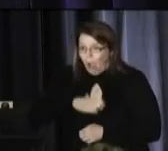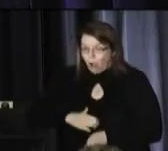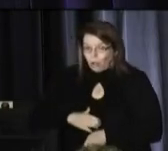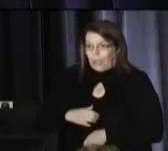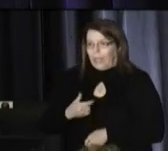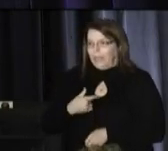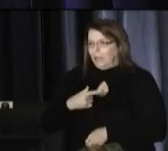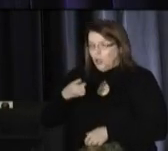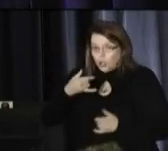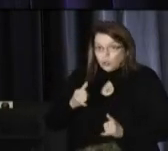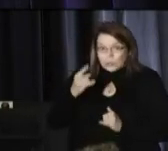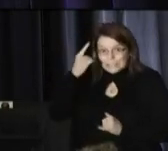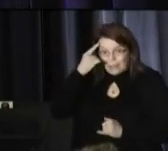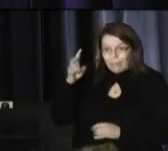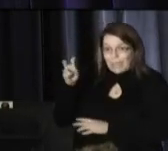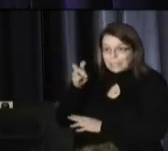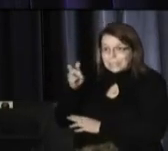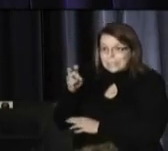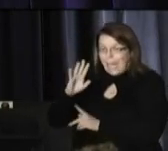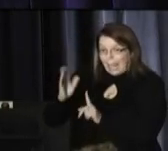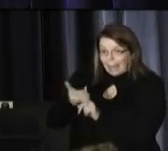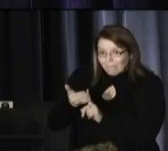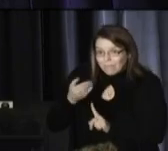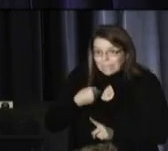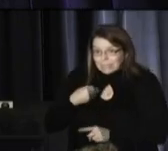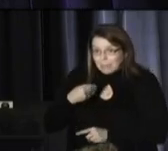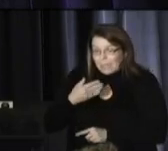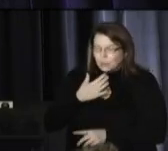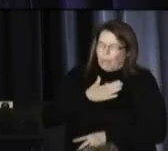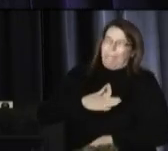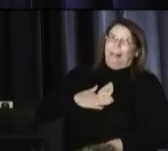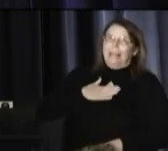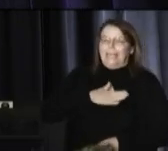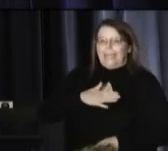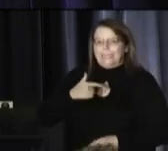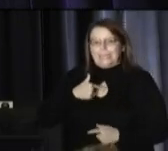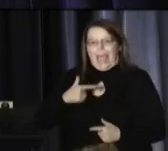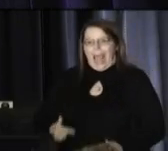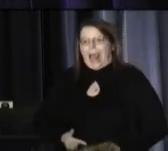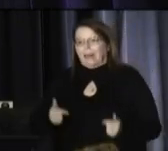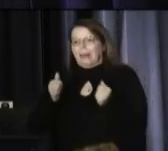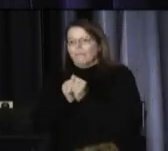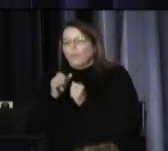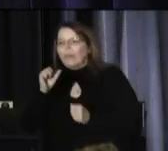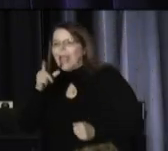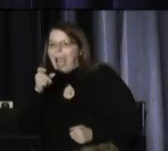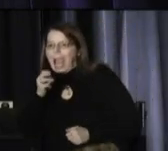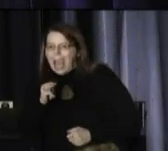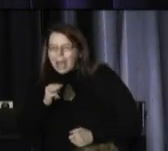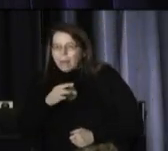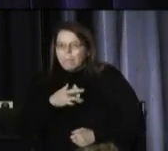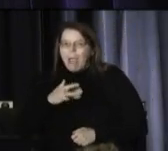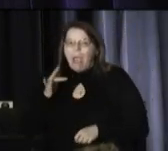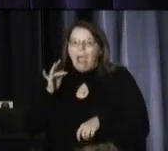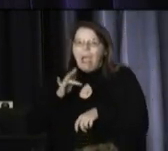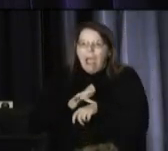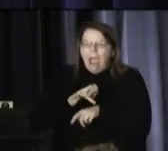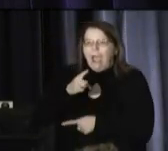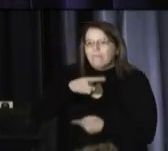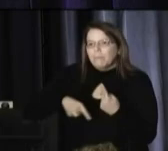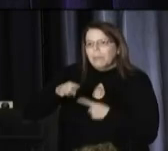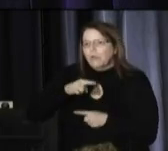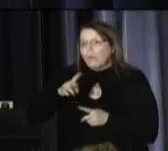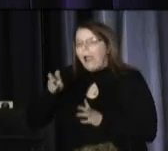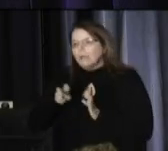You still think the snake talked me into it? Please, I lived with Adam. I been knew about snakes in the